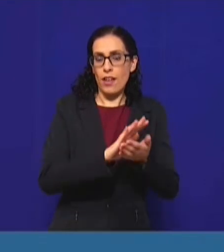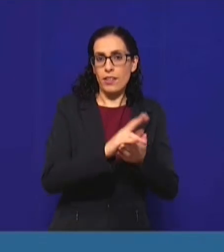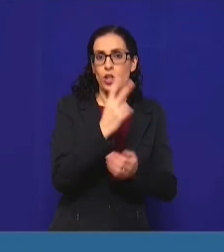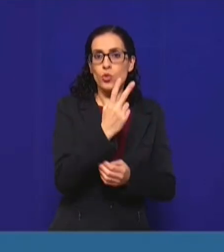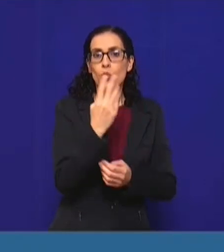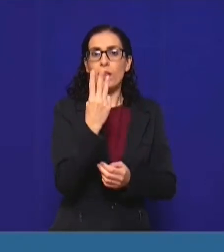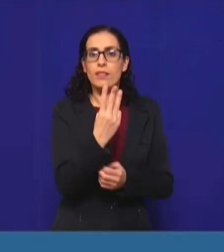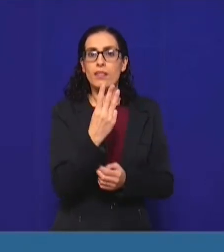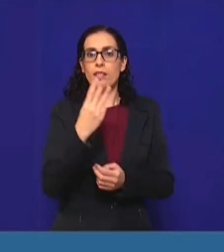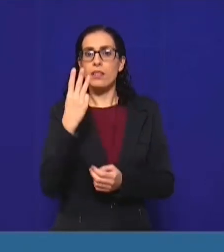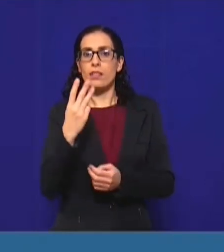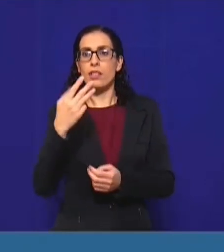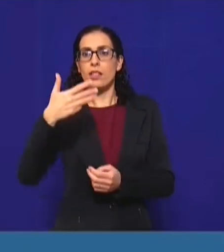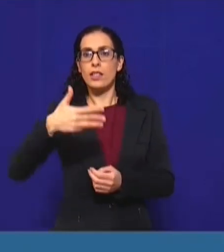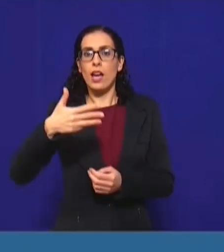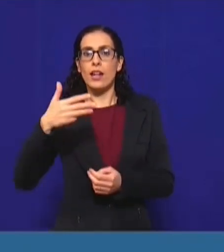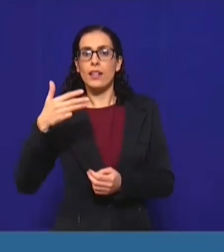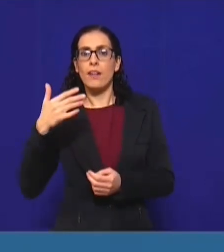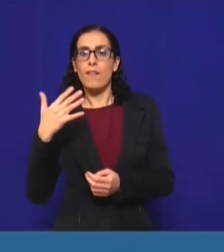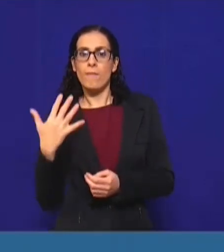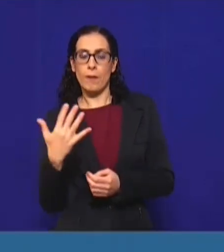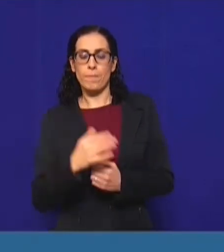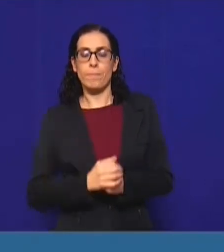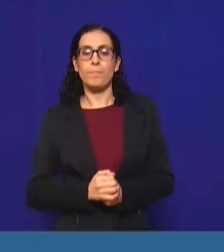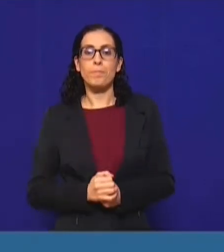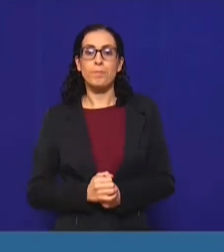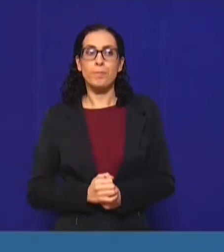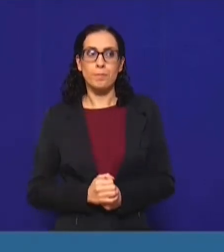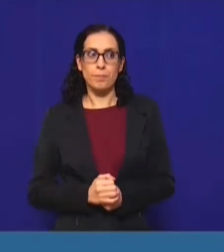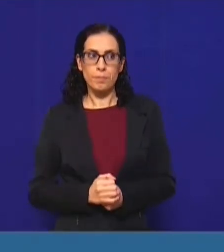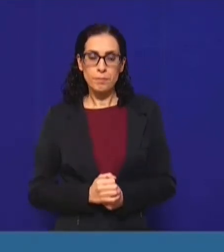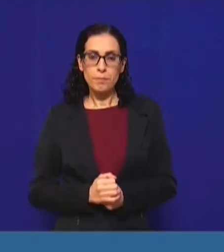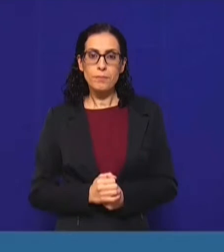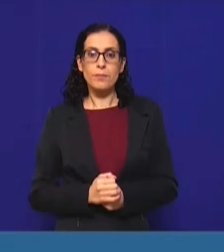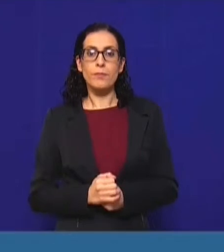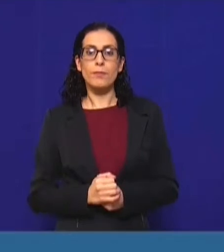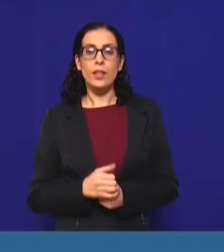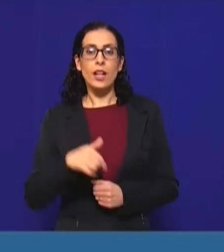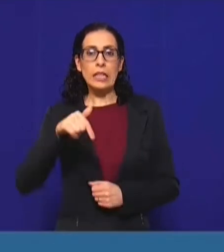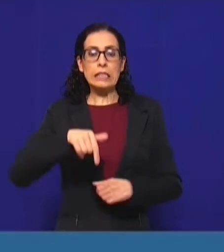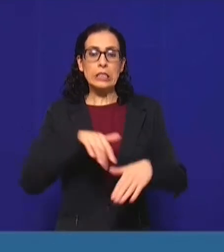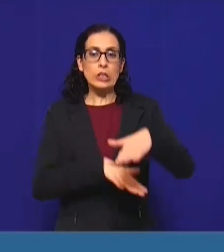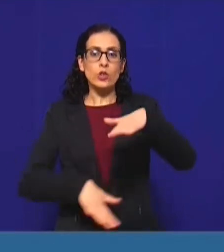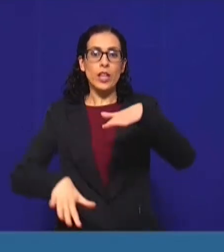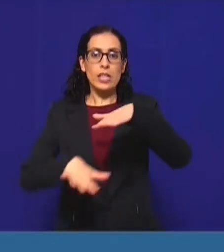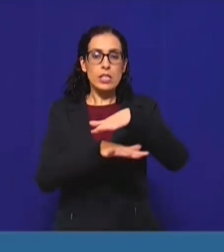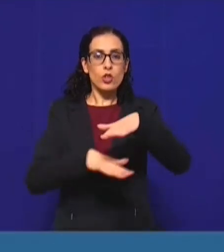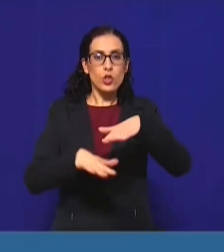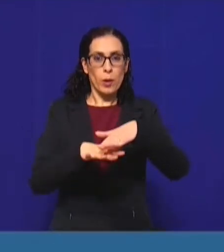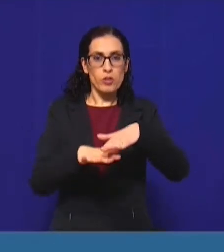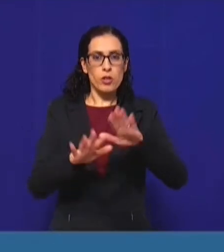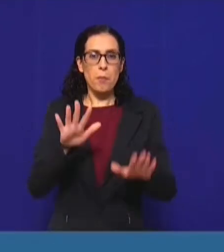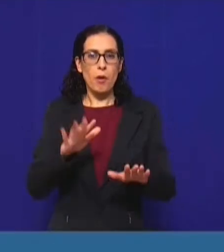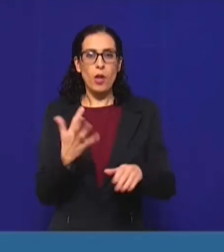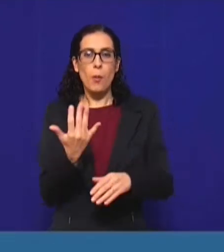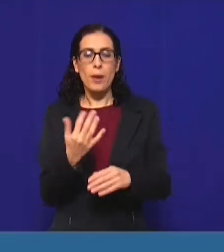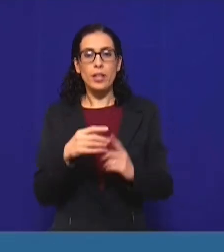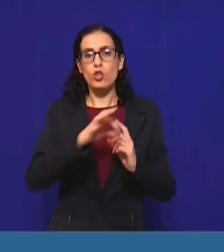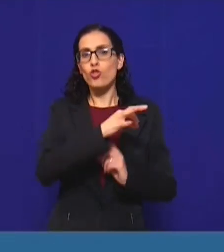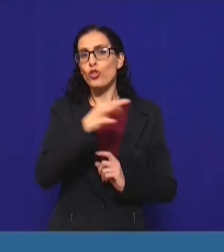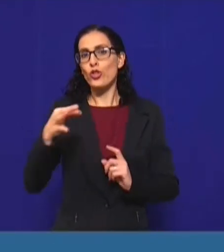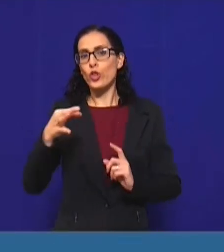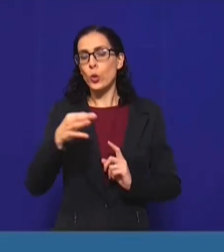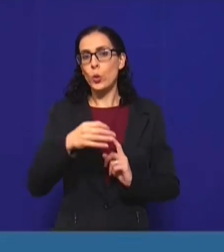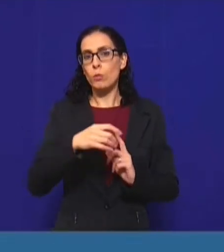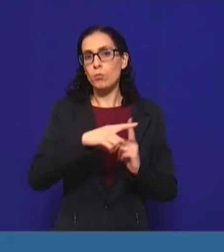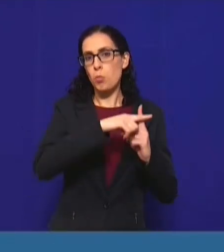23,395 persons who have been vaccinated with 2 doses. The current situation in respect of the number of cases